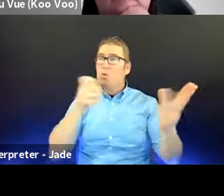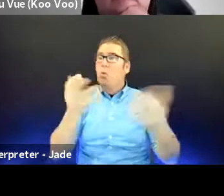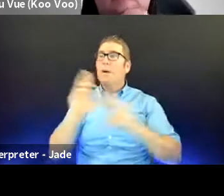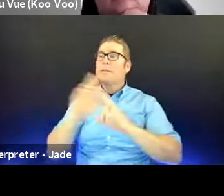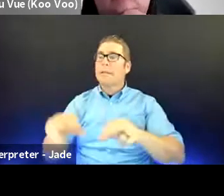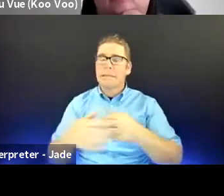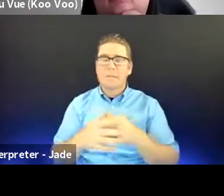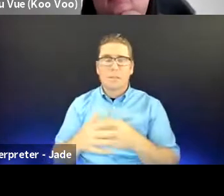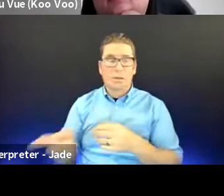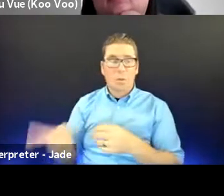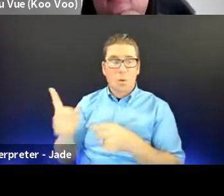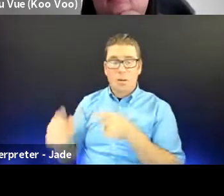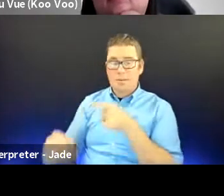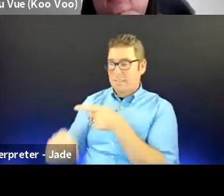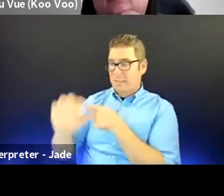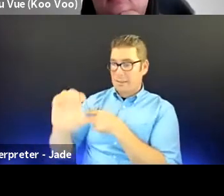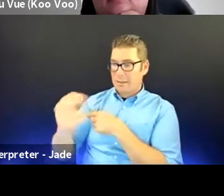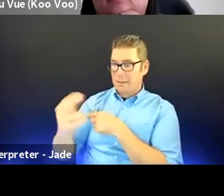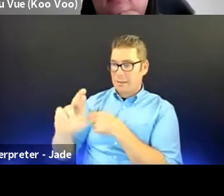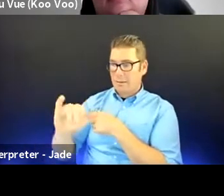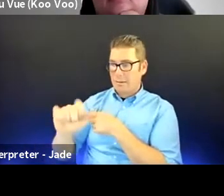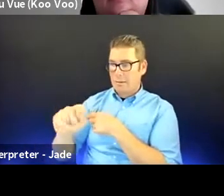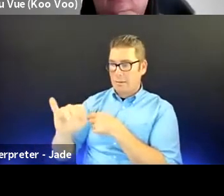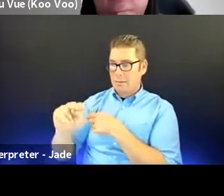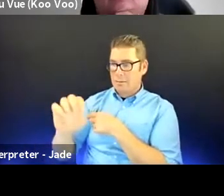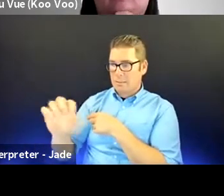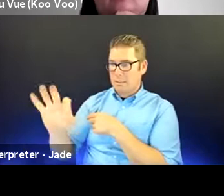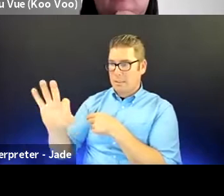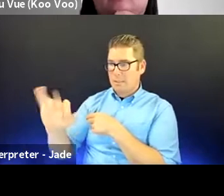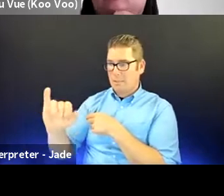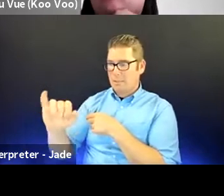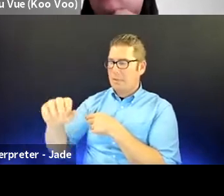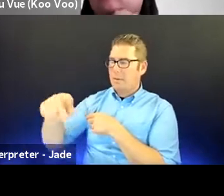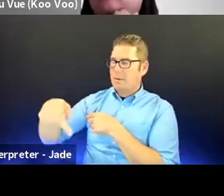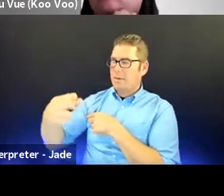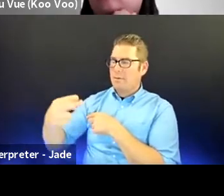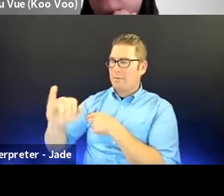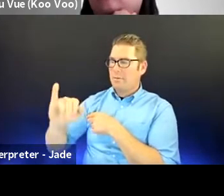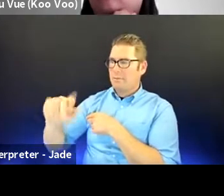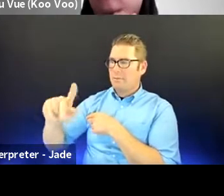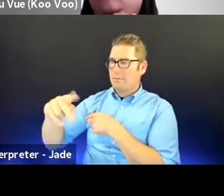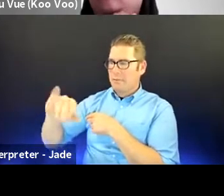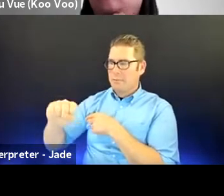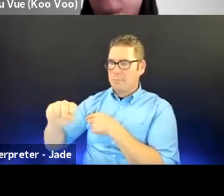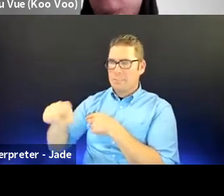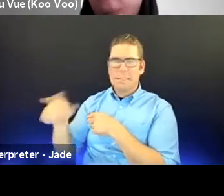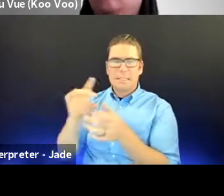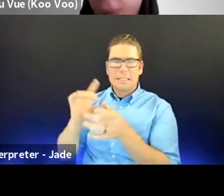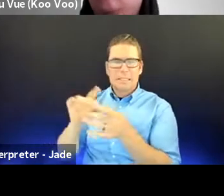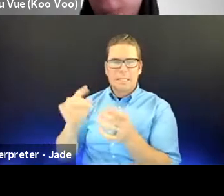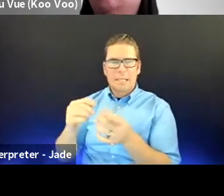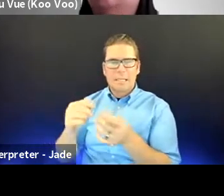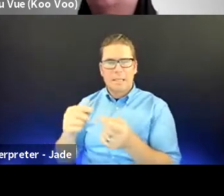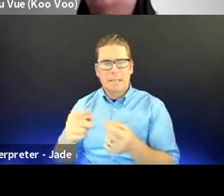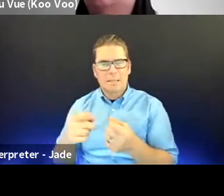Christine Phillips asked that she wants to know what the panelists think that the State Center Community College can do